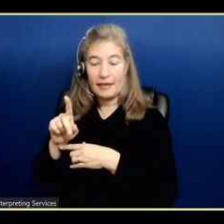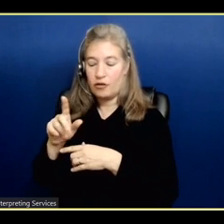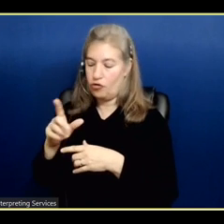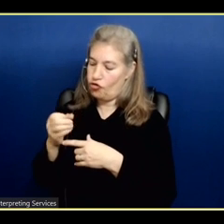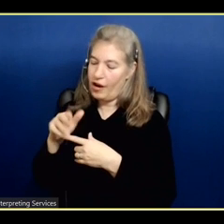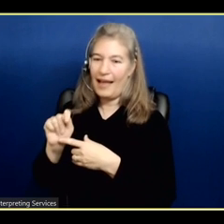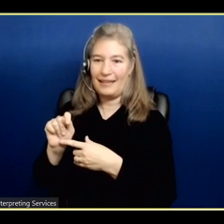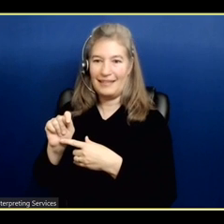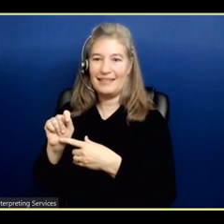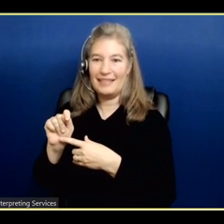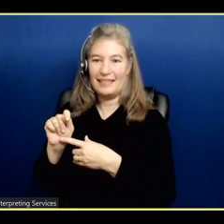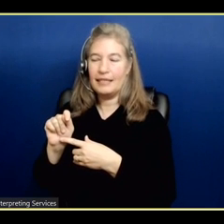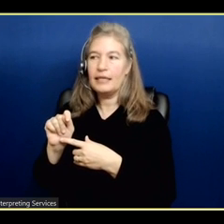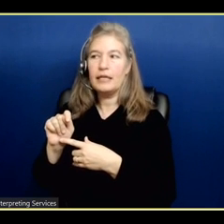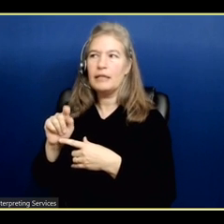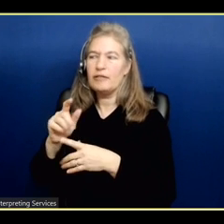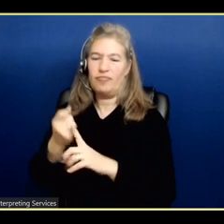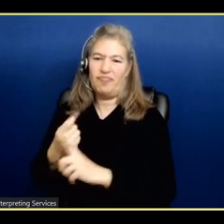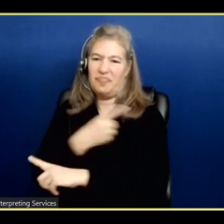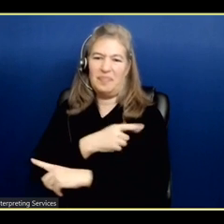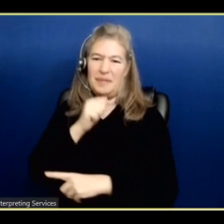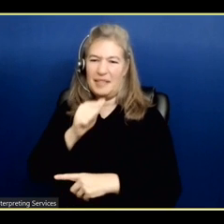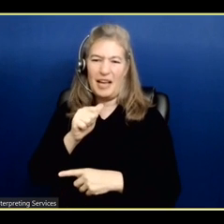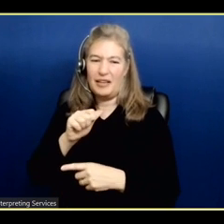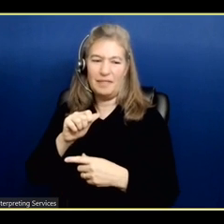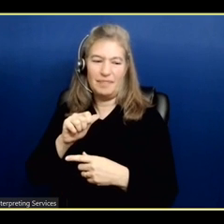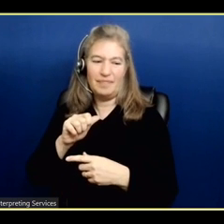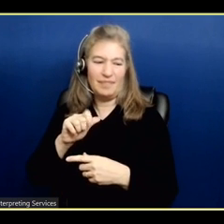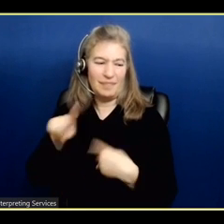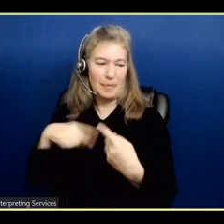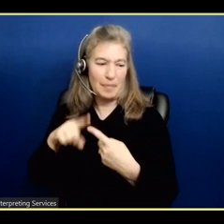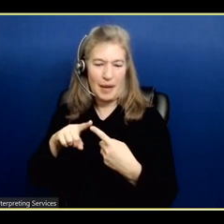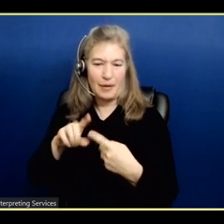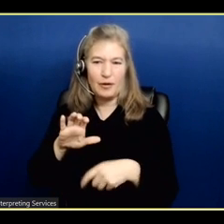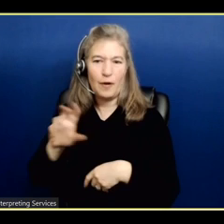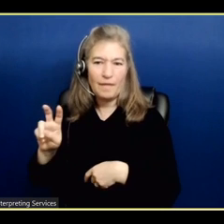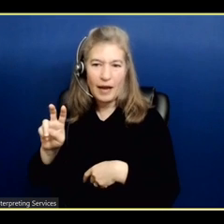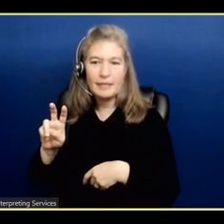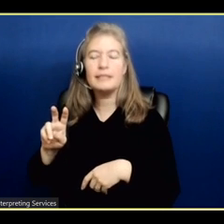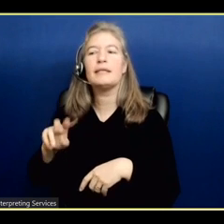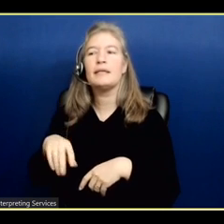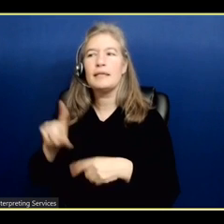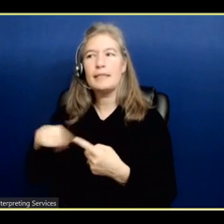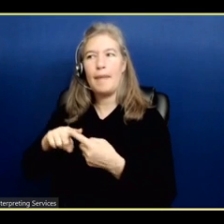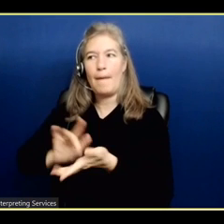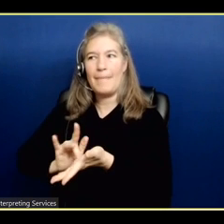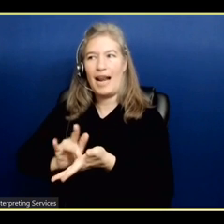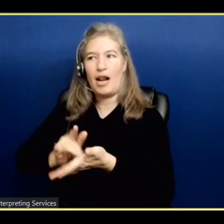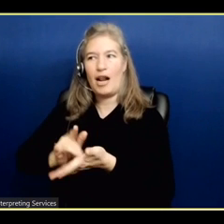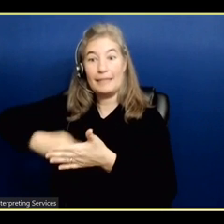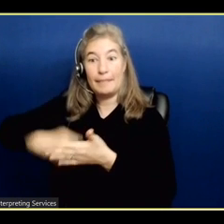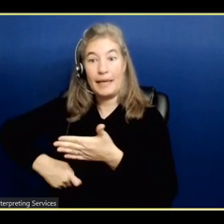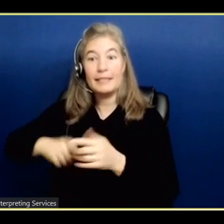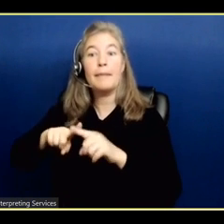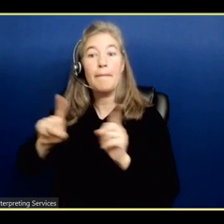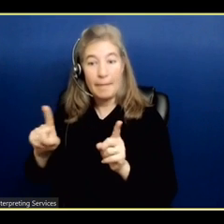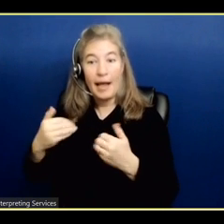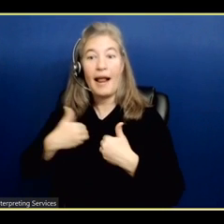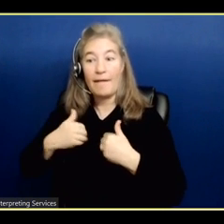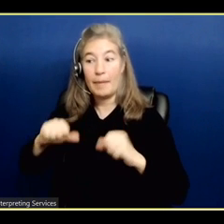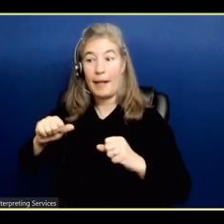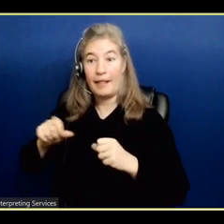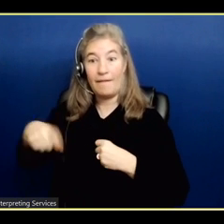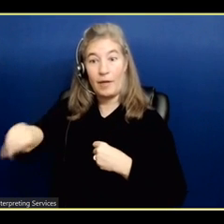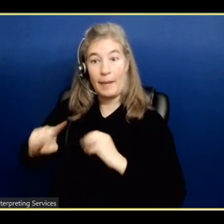about COVID. It's about medical expenses, but because we have a line where people can email us with